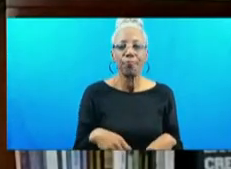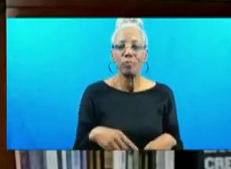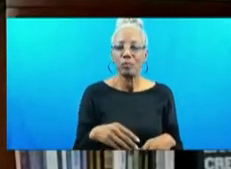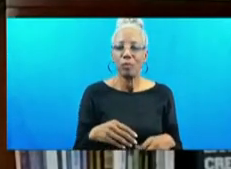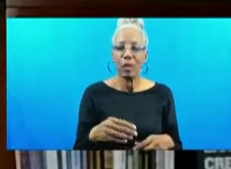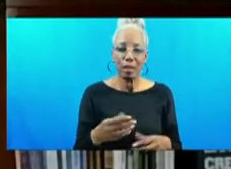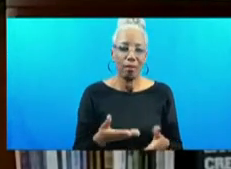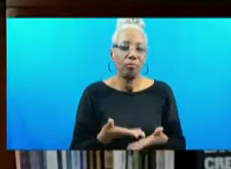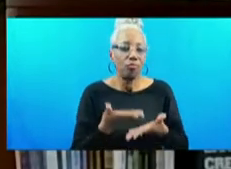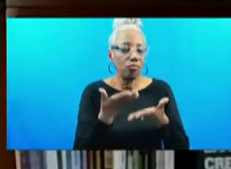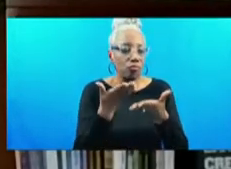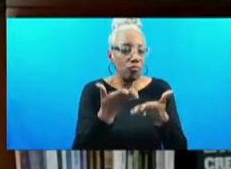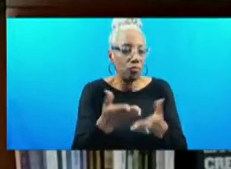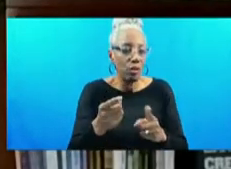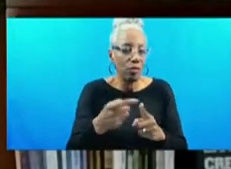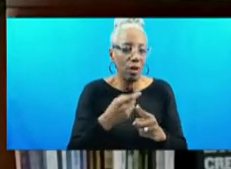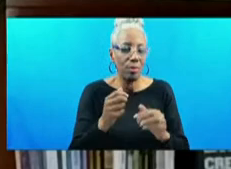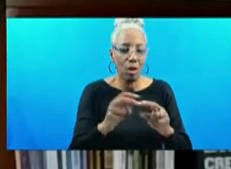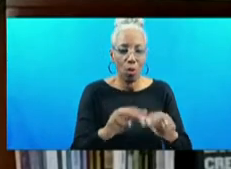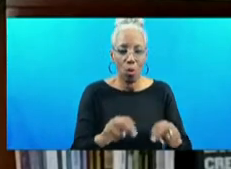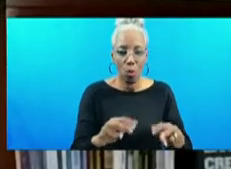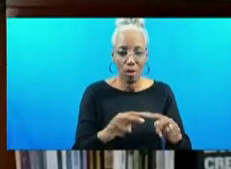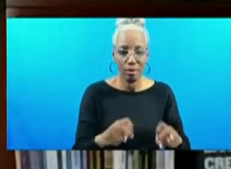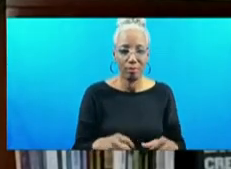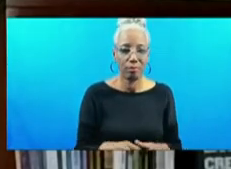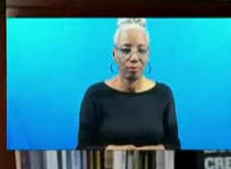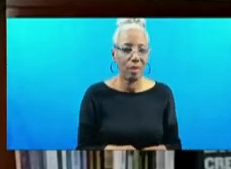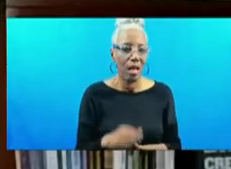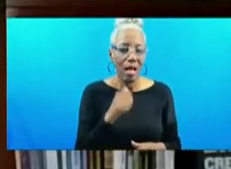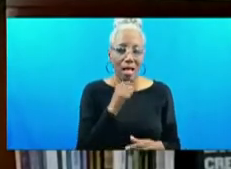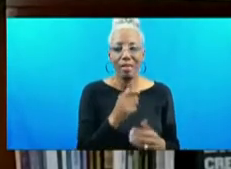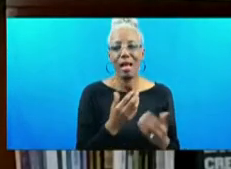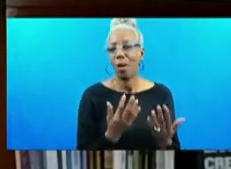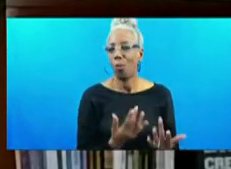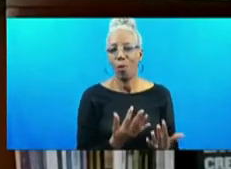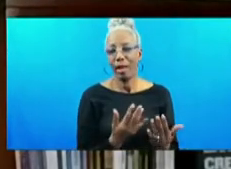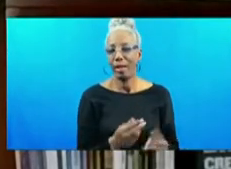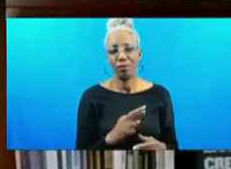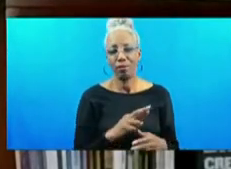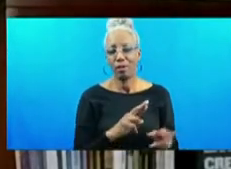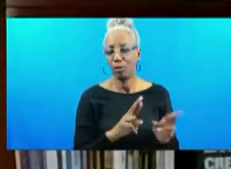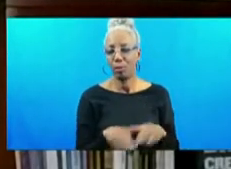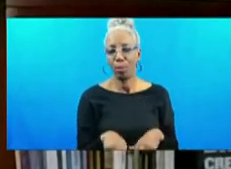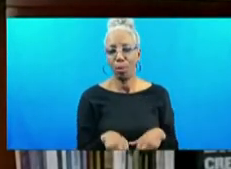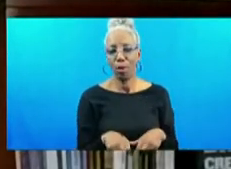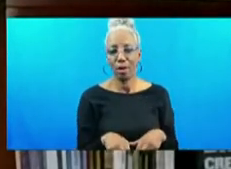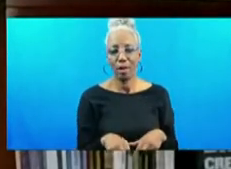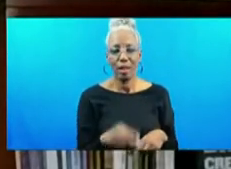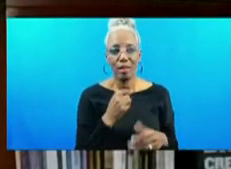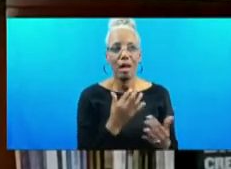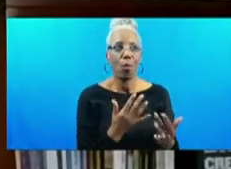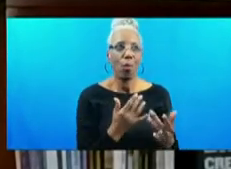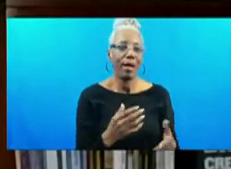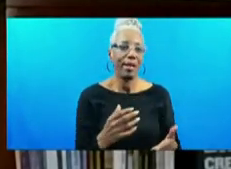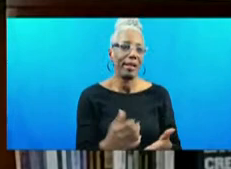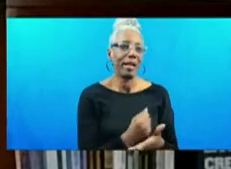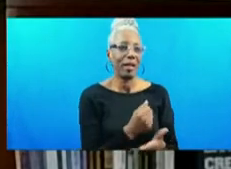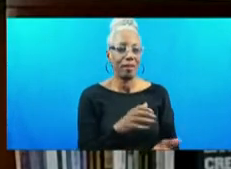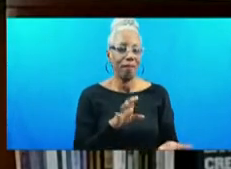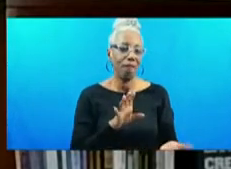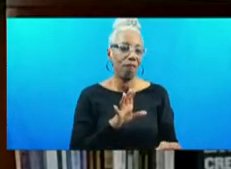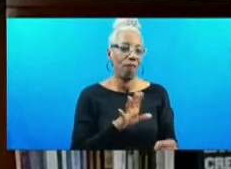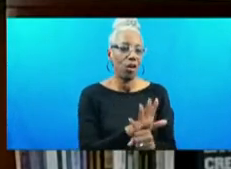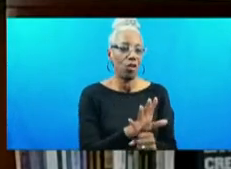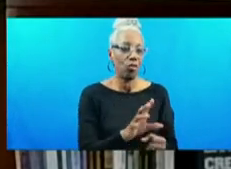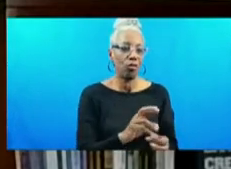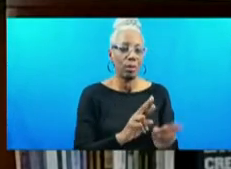isn't about doing a study to get a full report and then saying, what do you need to be done? I emphasize that, Nora, because we should work on